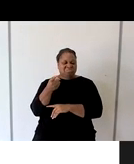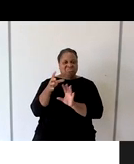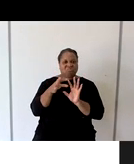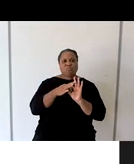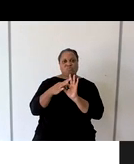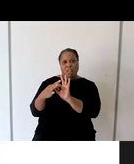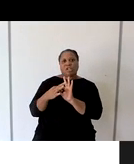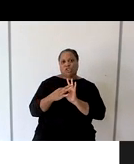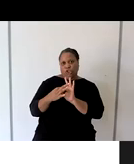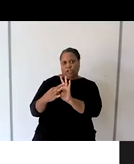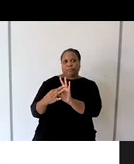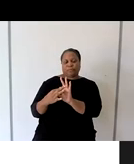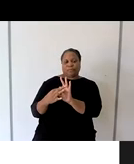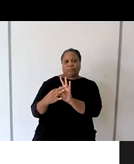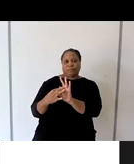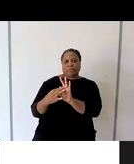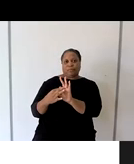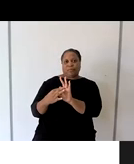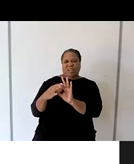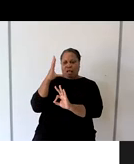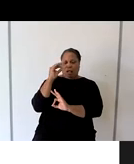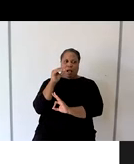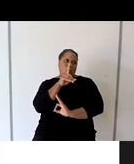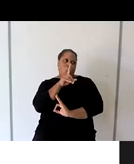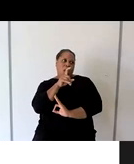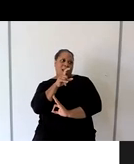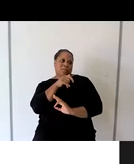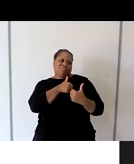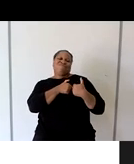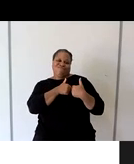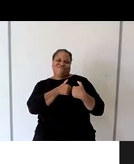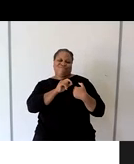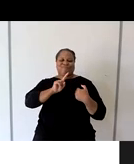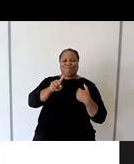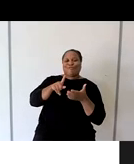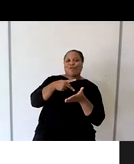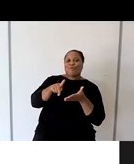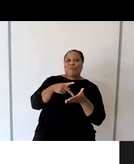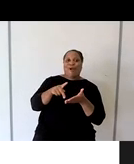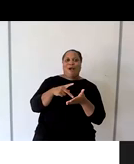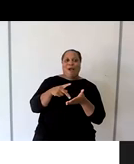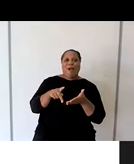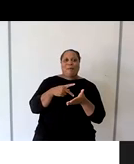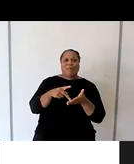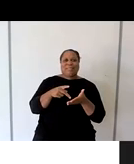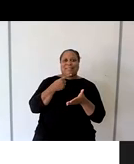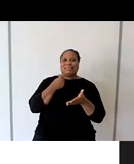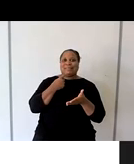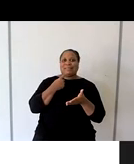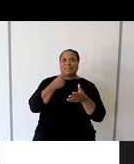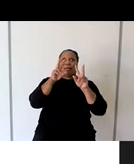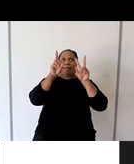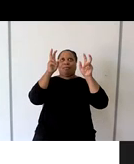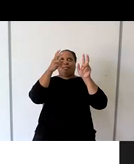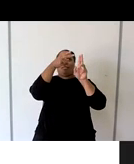and the guy was asking his girlfriend to the prom, and it was using the heading on the